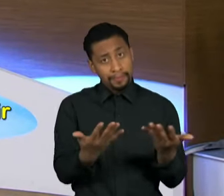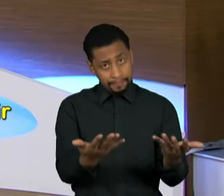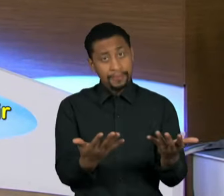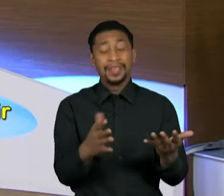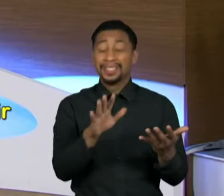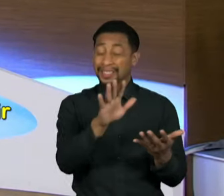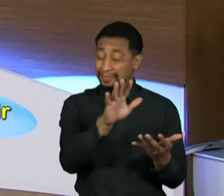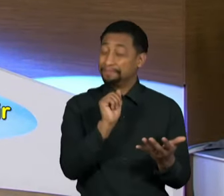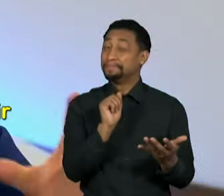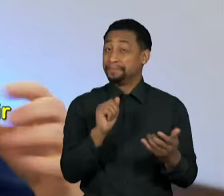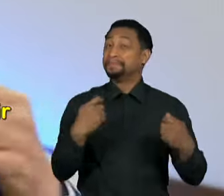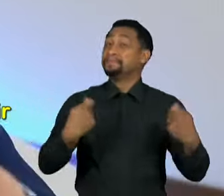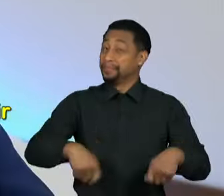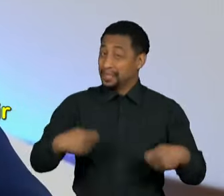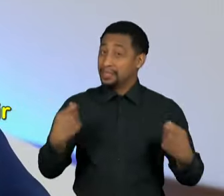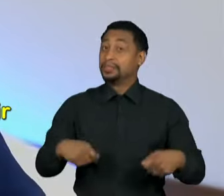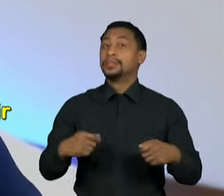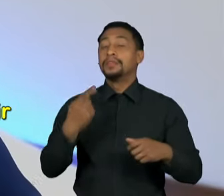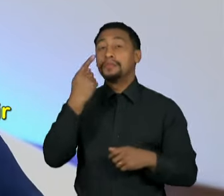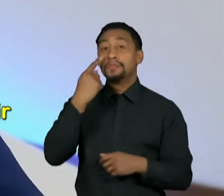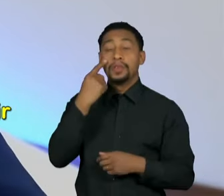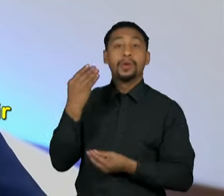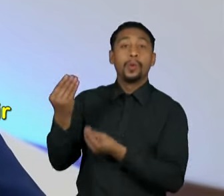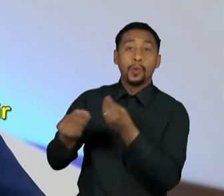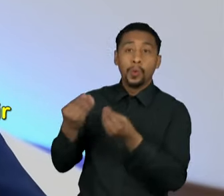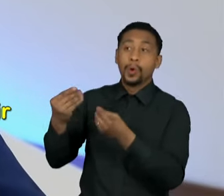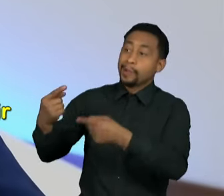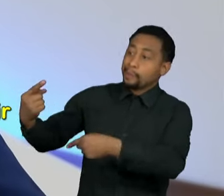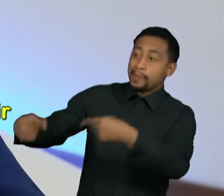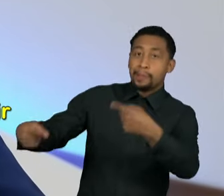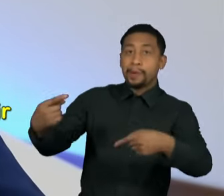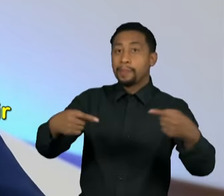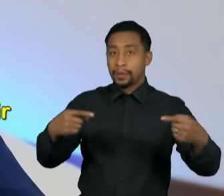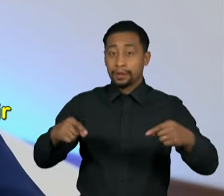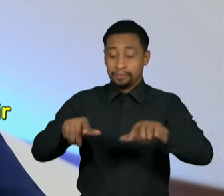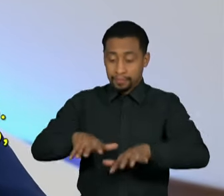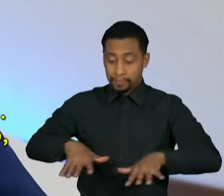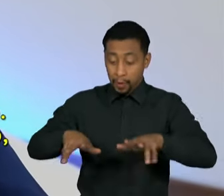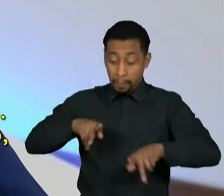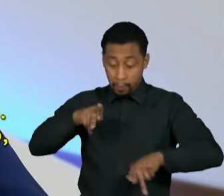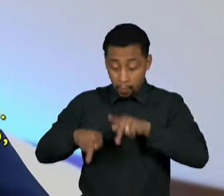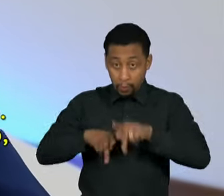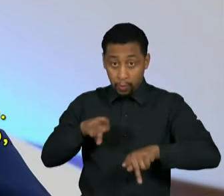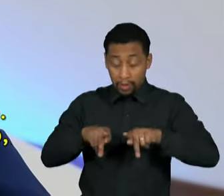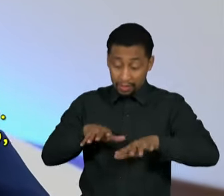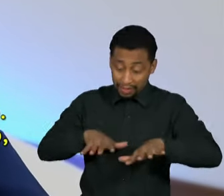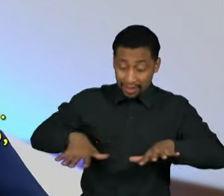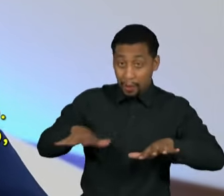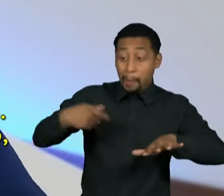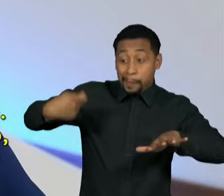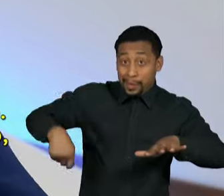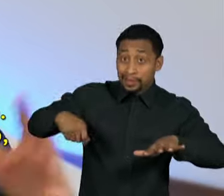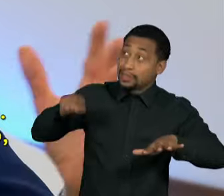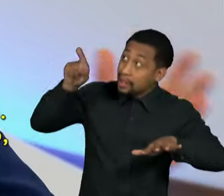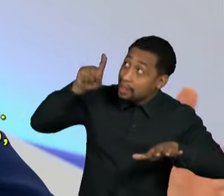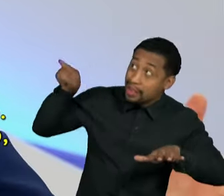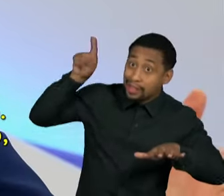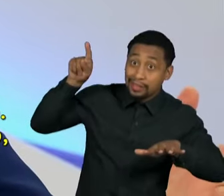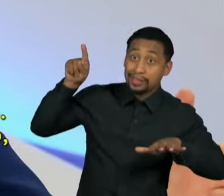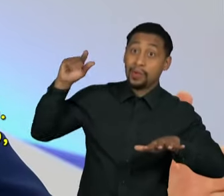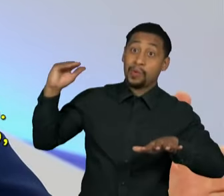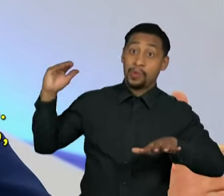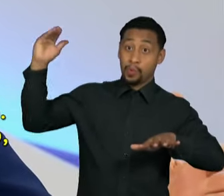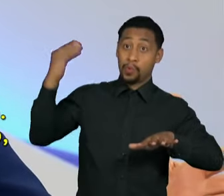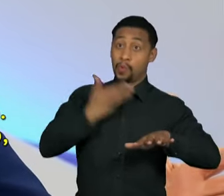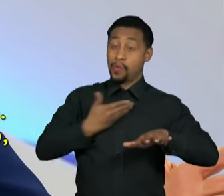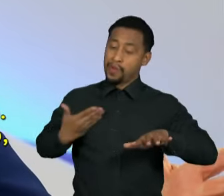same time, we need to build up a politics from the ground up. It can't only be top-down. Climate change